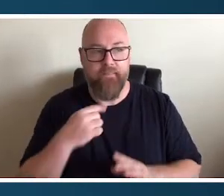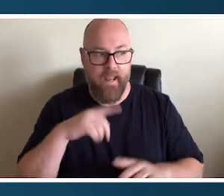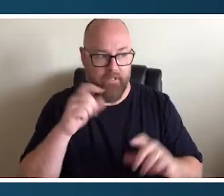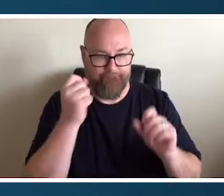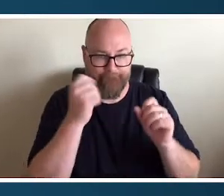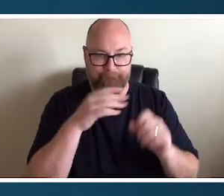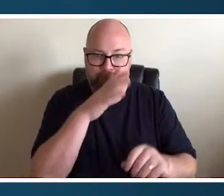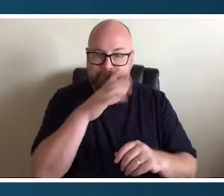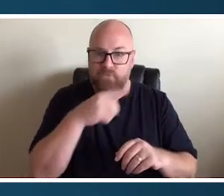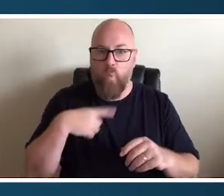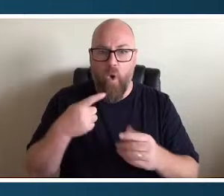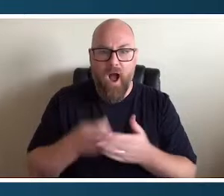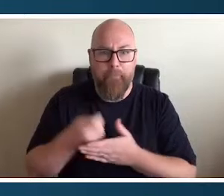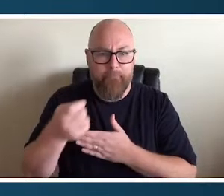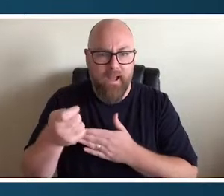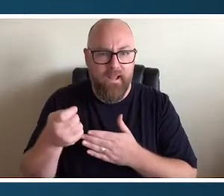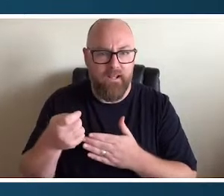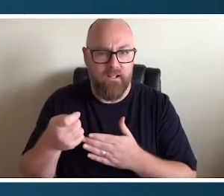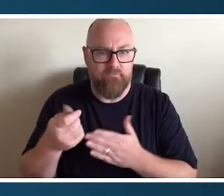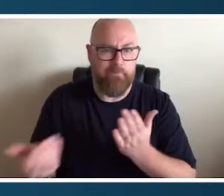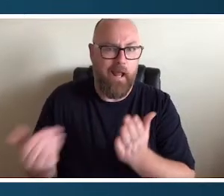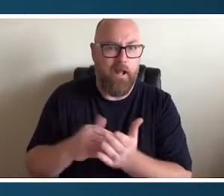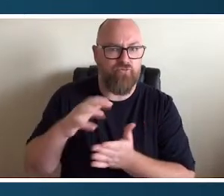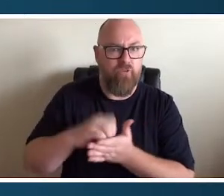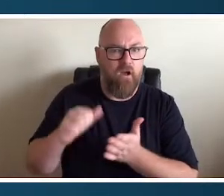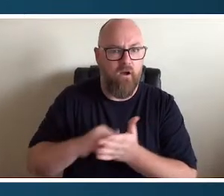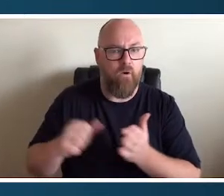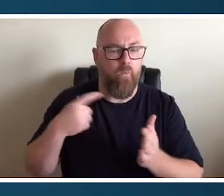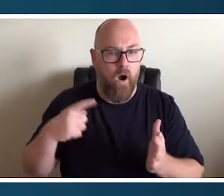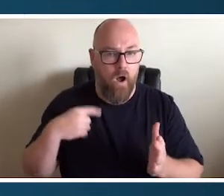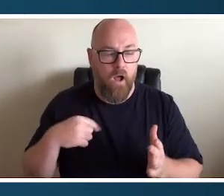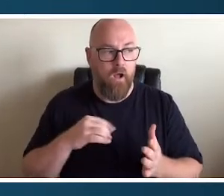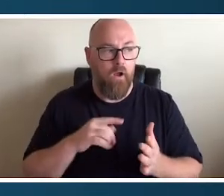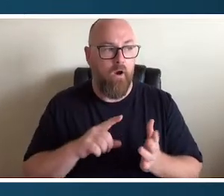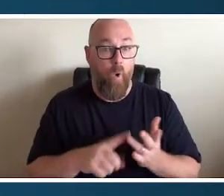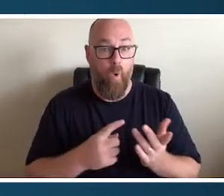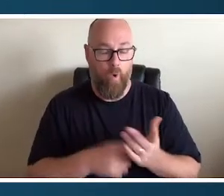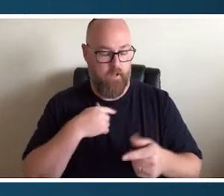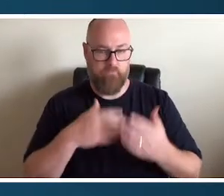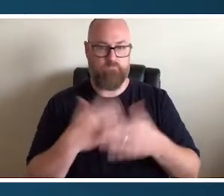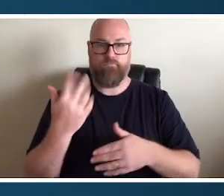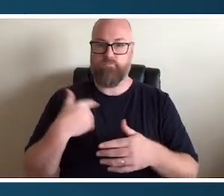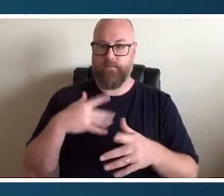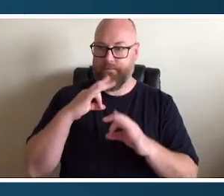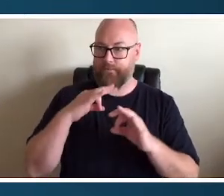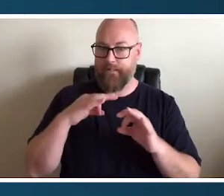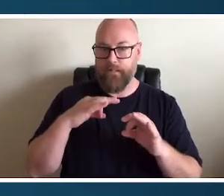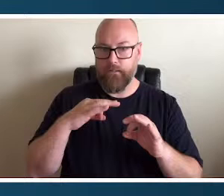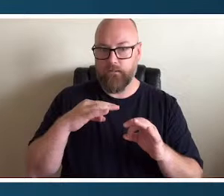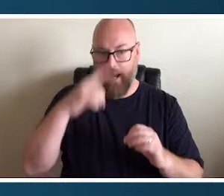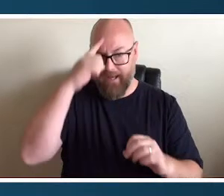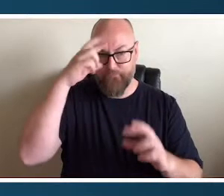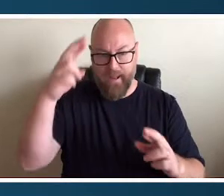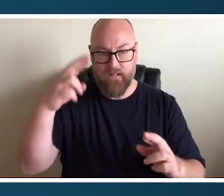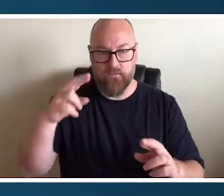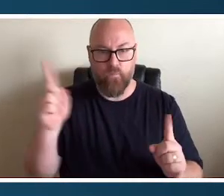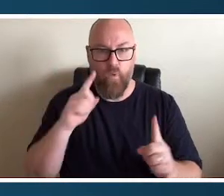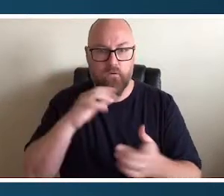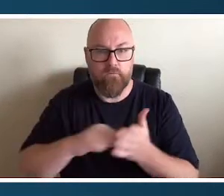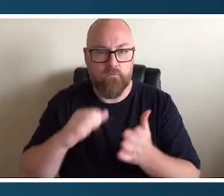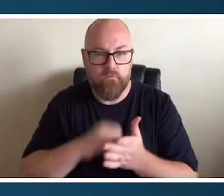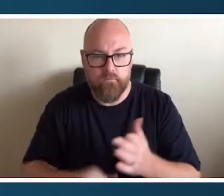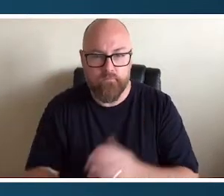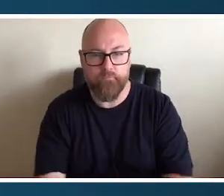why do they have to pay these deductions, or because it is not what they expect before they arrive in the host country.